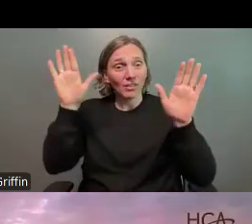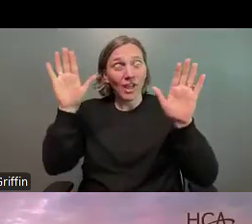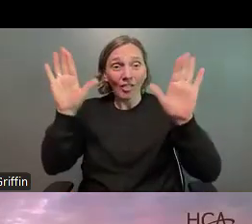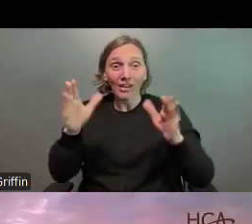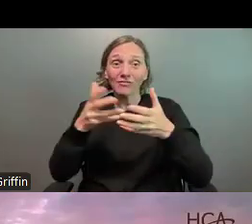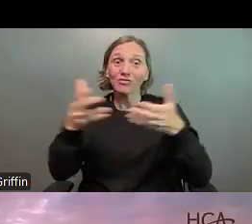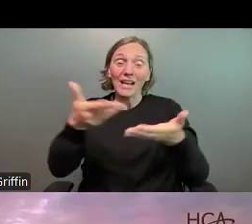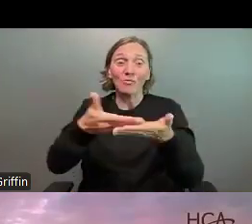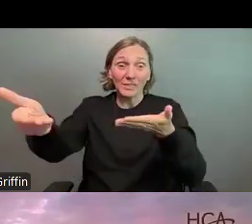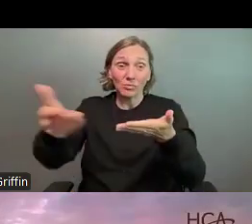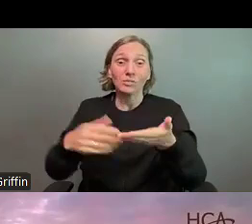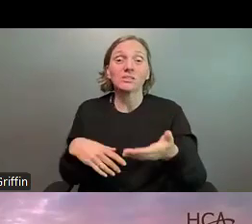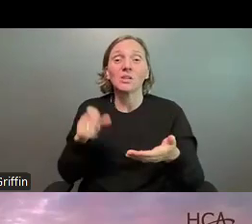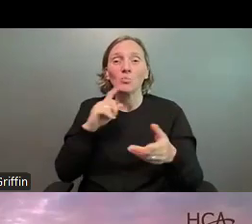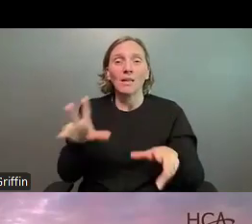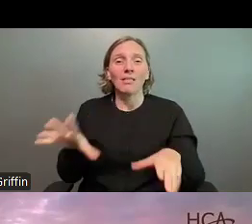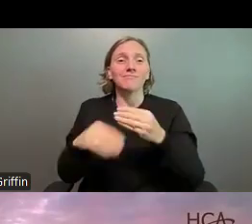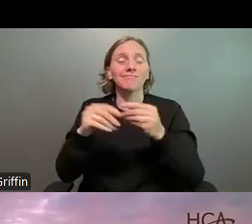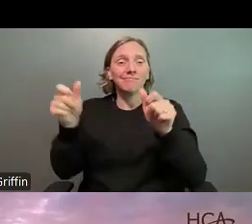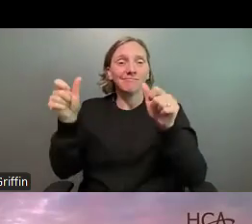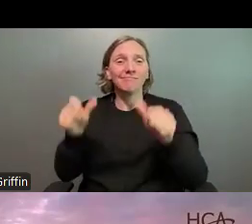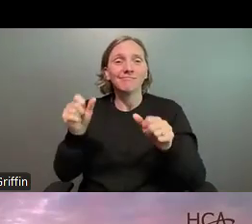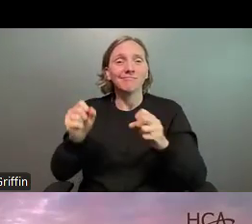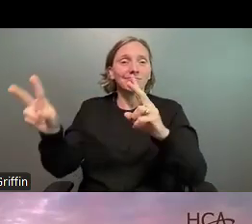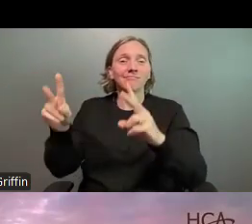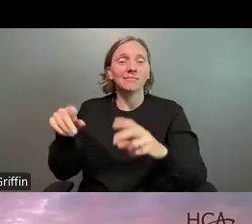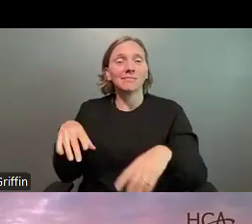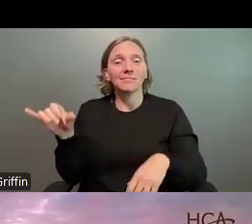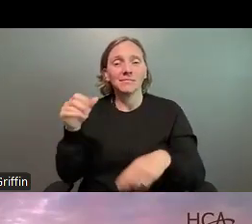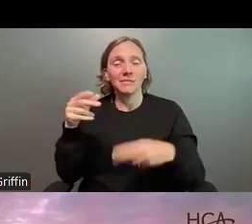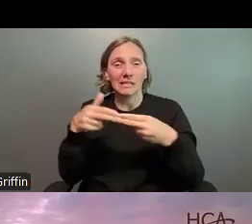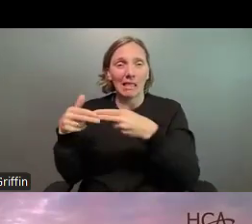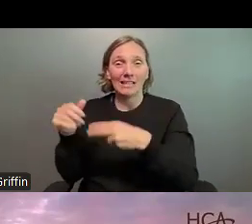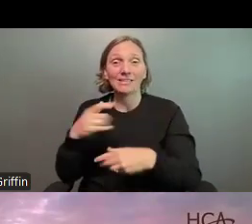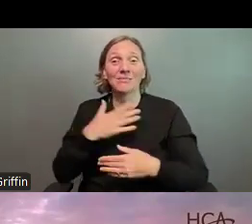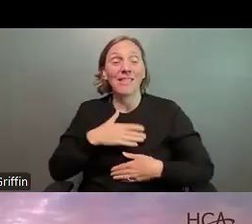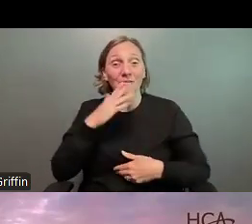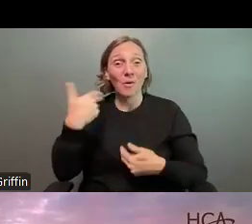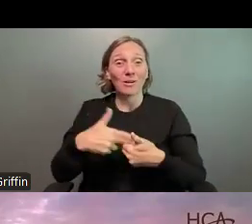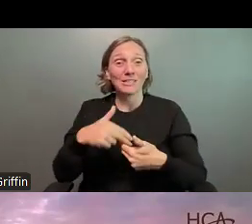coming days. Thanks again for your participation and have a wonderful day.